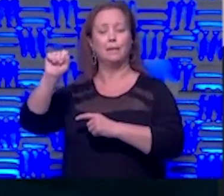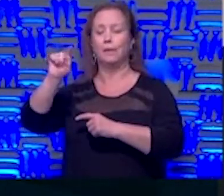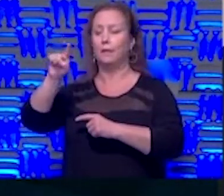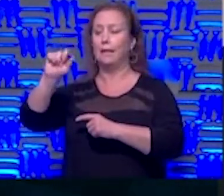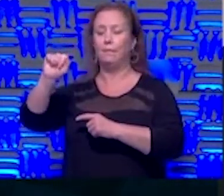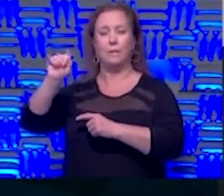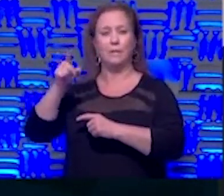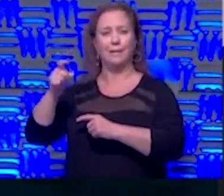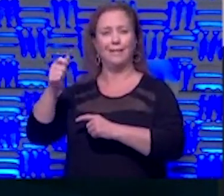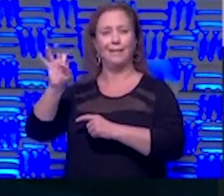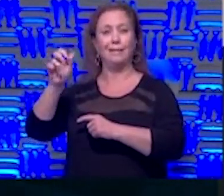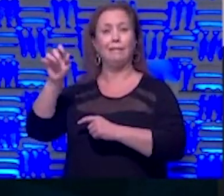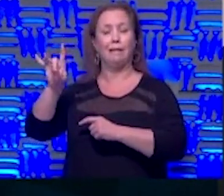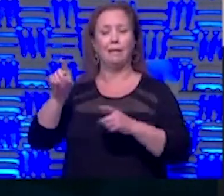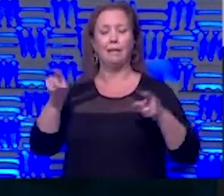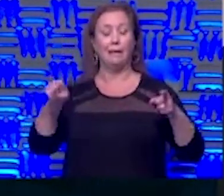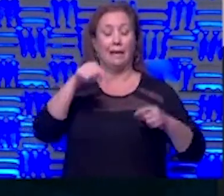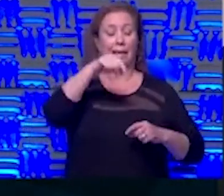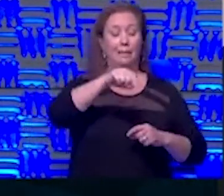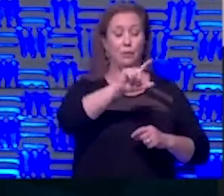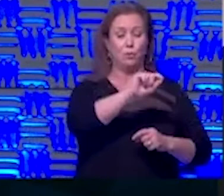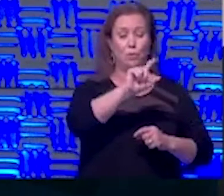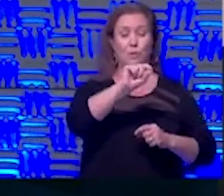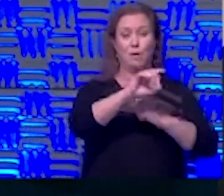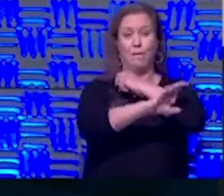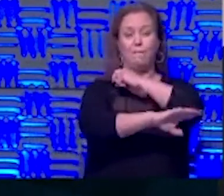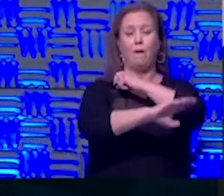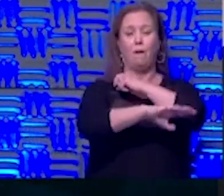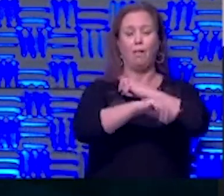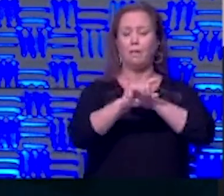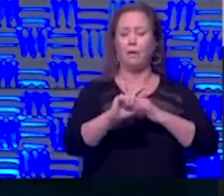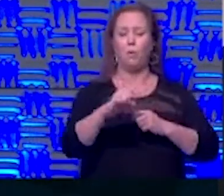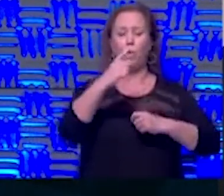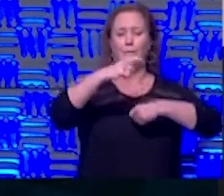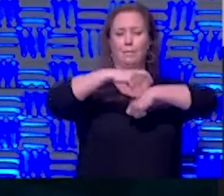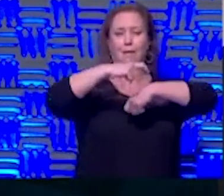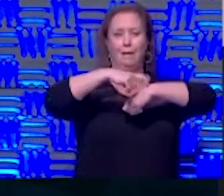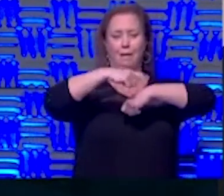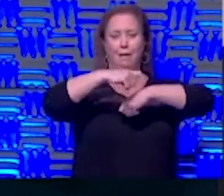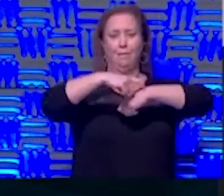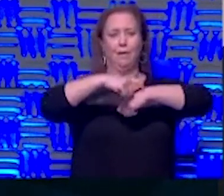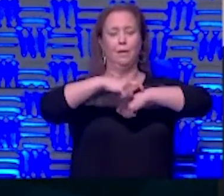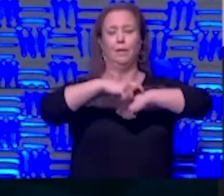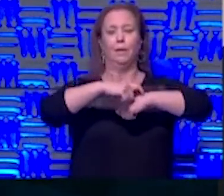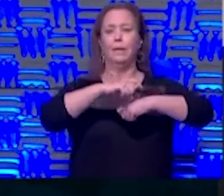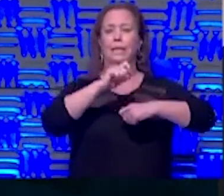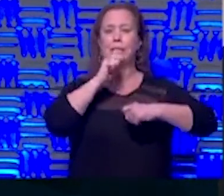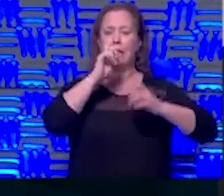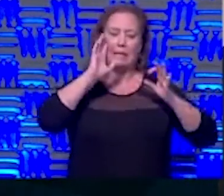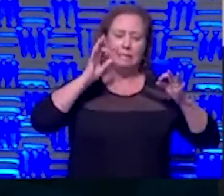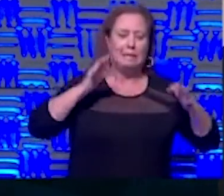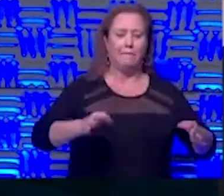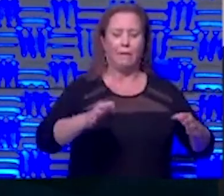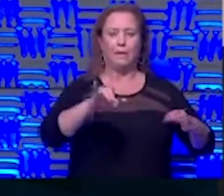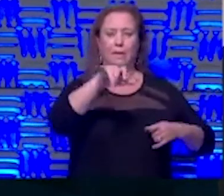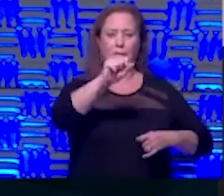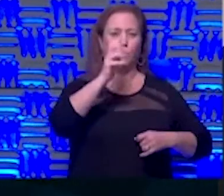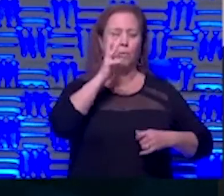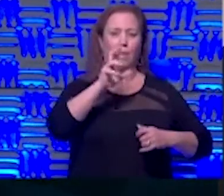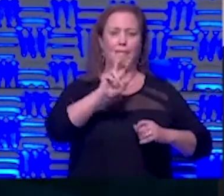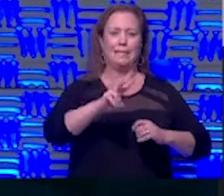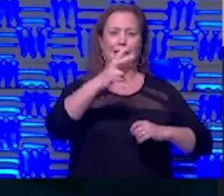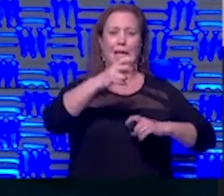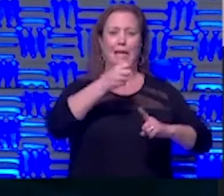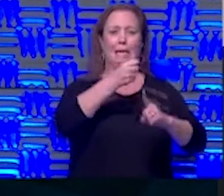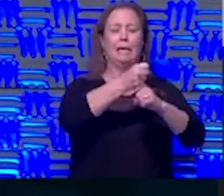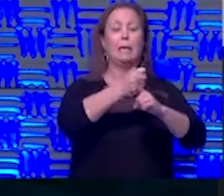be dealt with as a single wave. And I don't think it's an absolute that we're going to have a second wave, but we